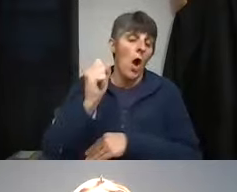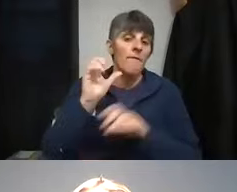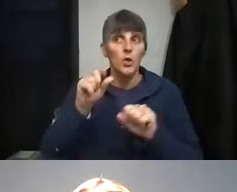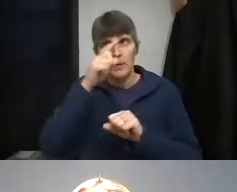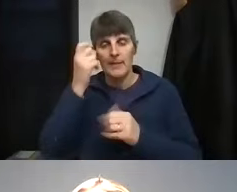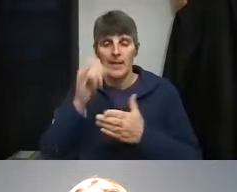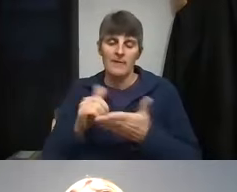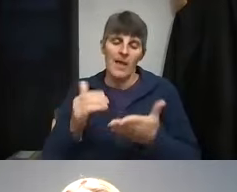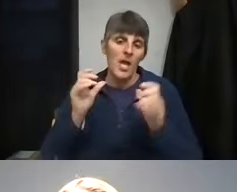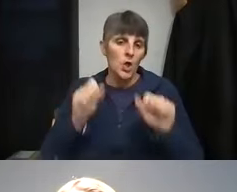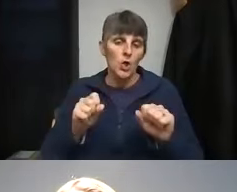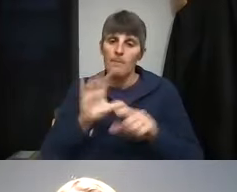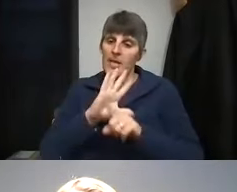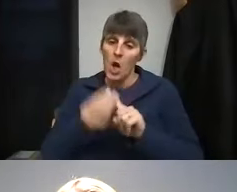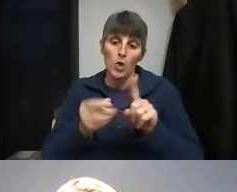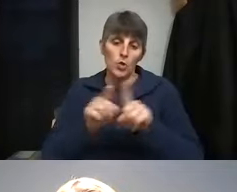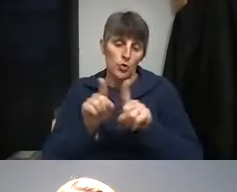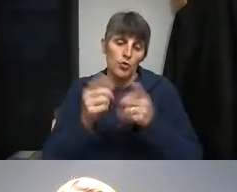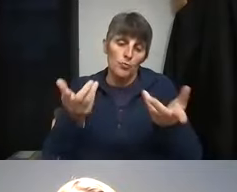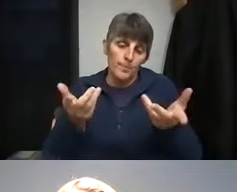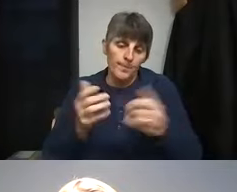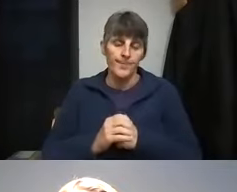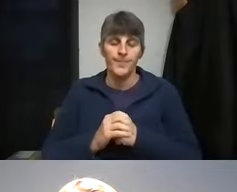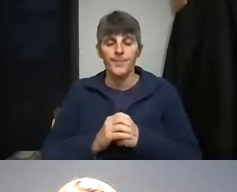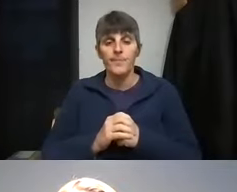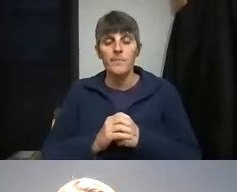that. Could be cultural too.